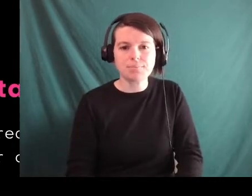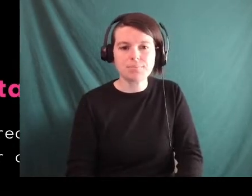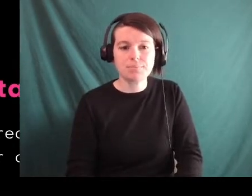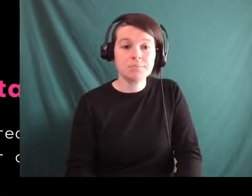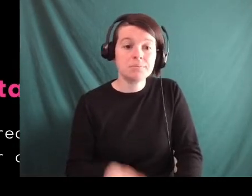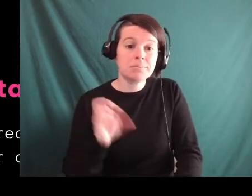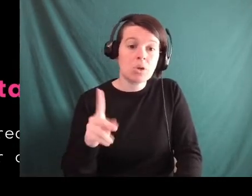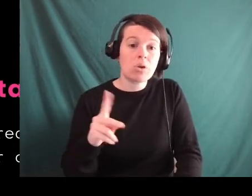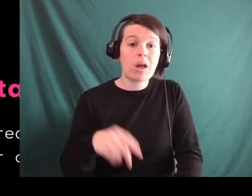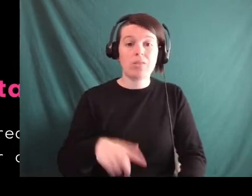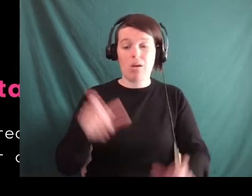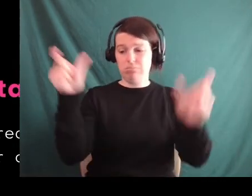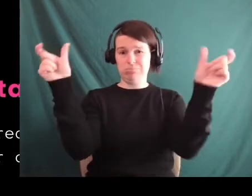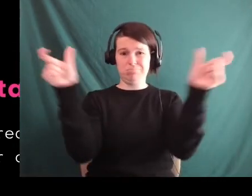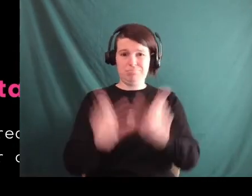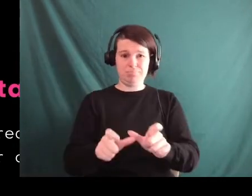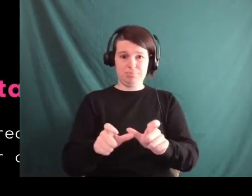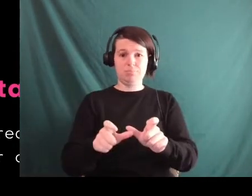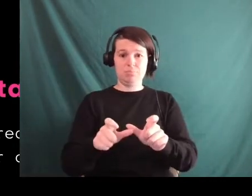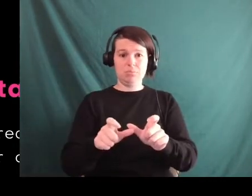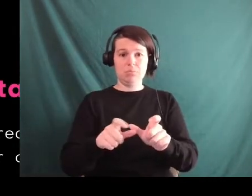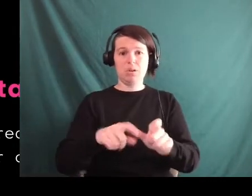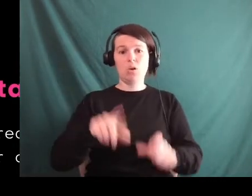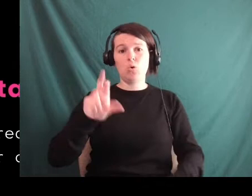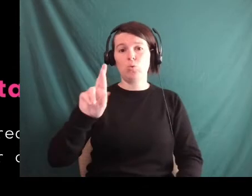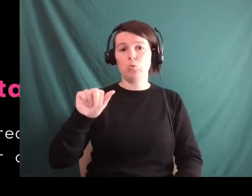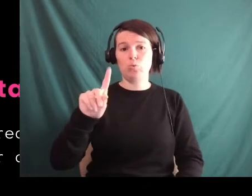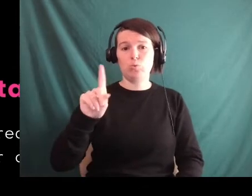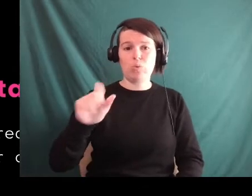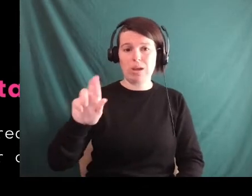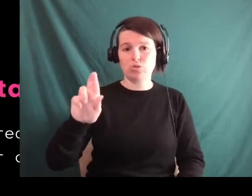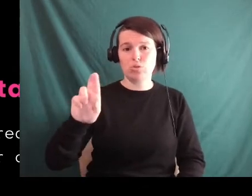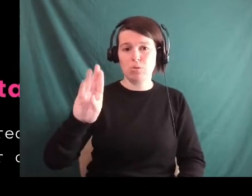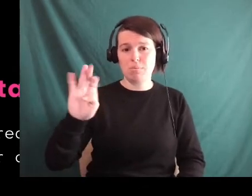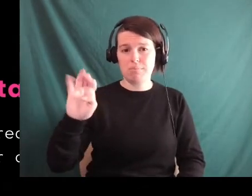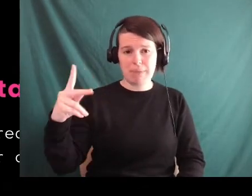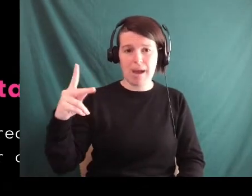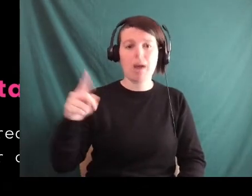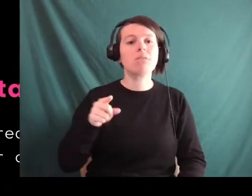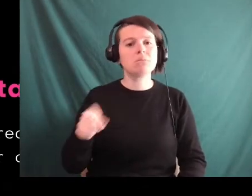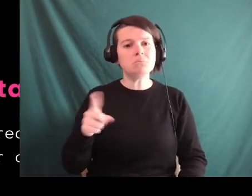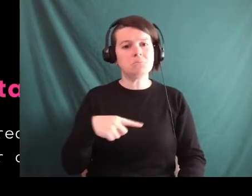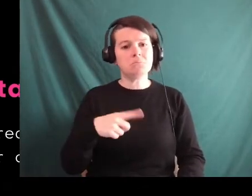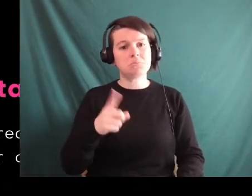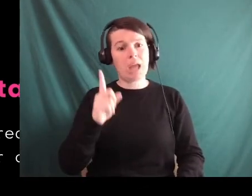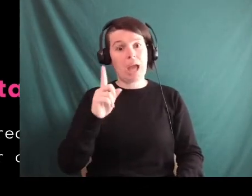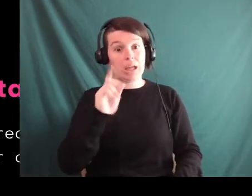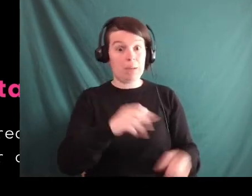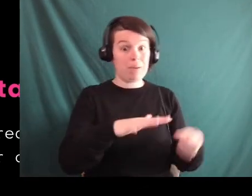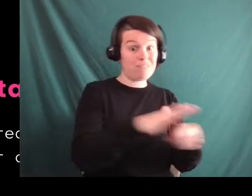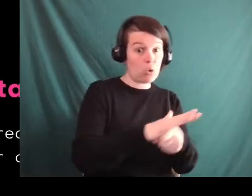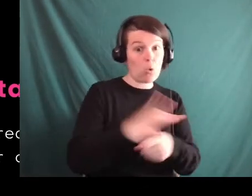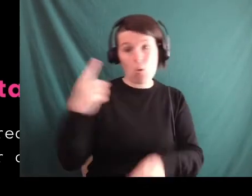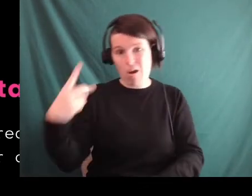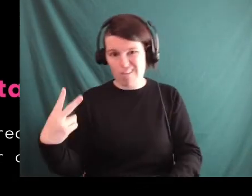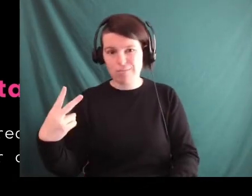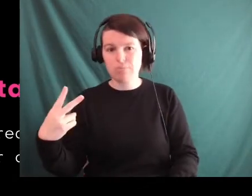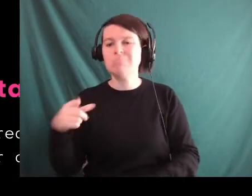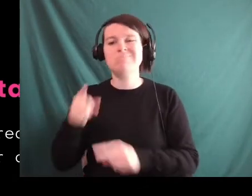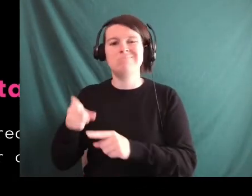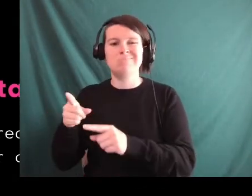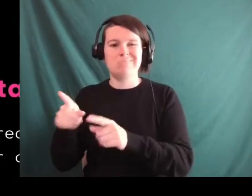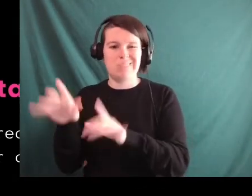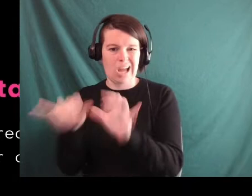Okay, racerback binders, like I said, they can come in long or half tanks. More commonly, you do see them in half